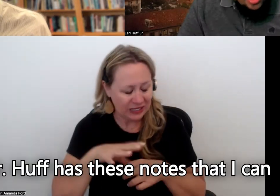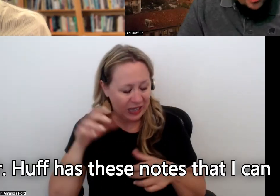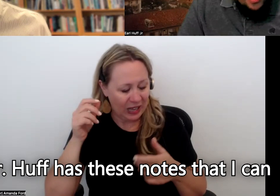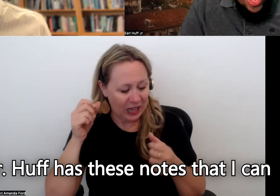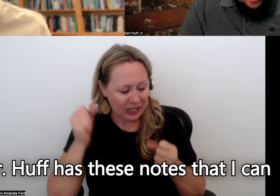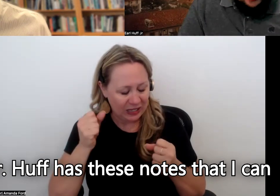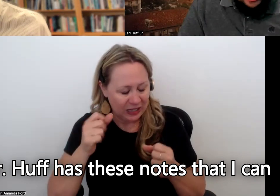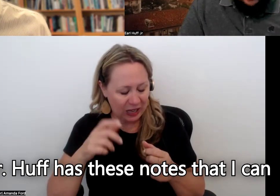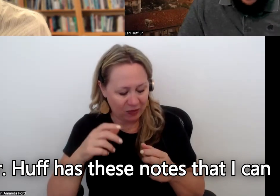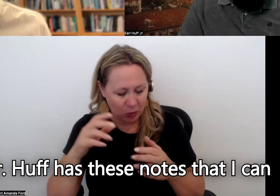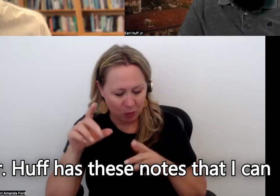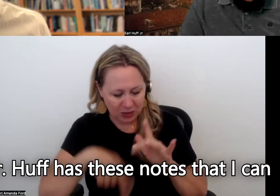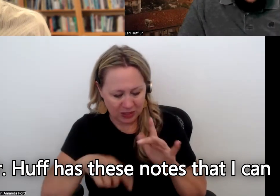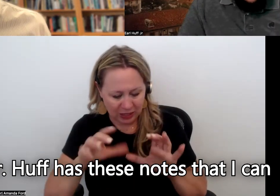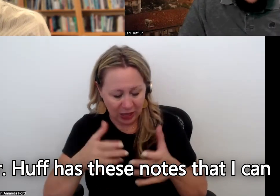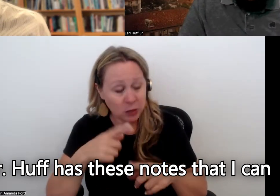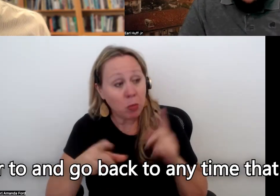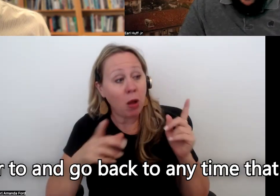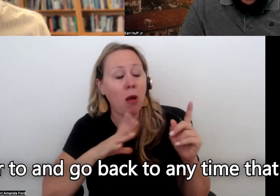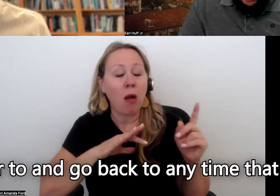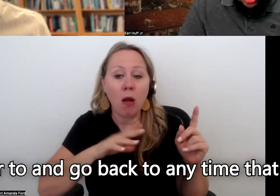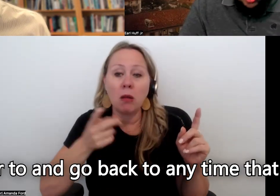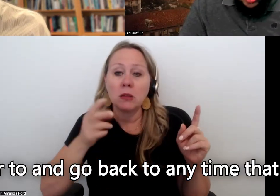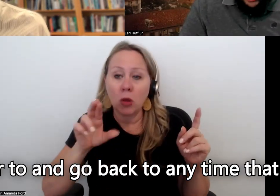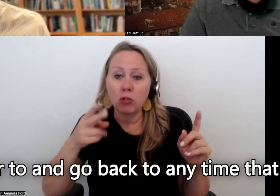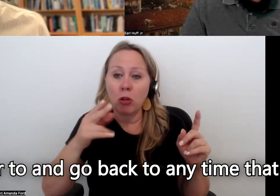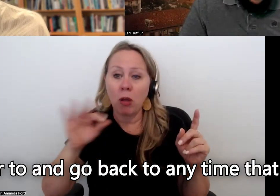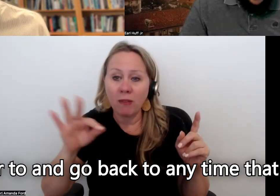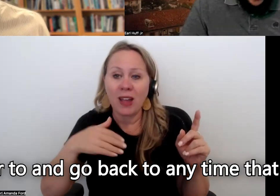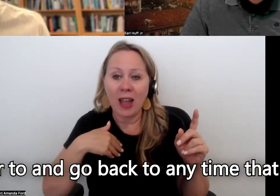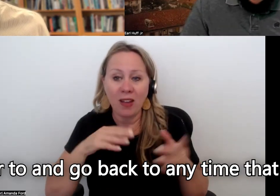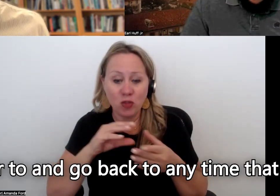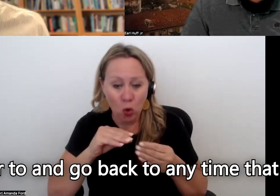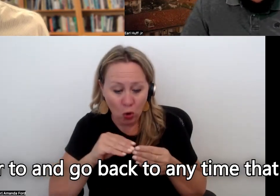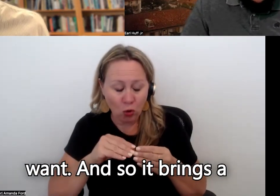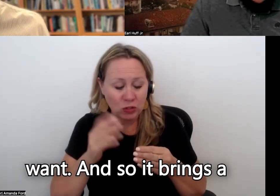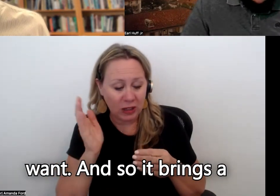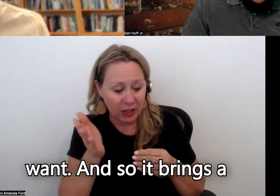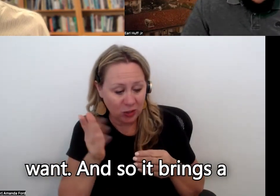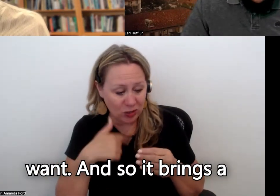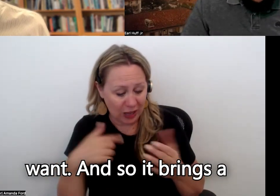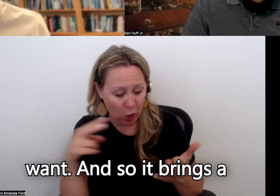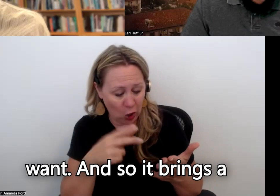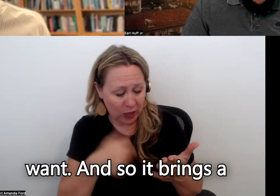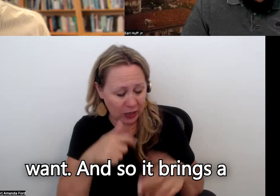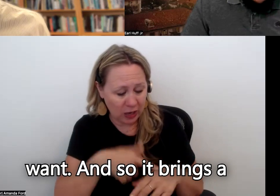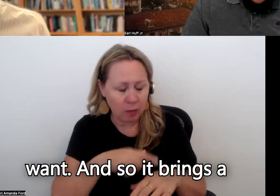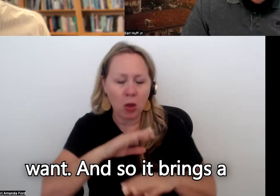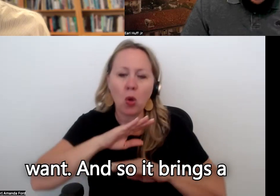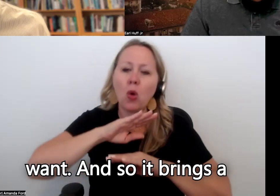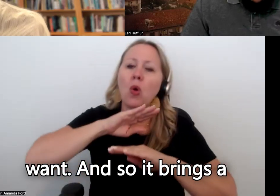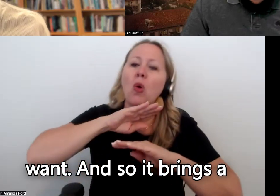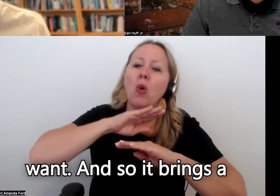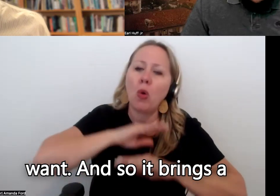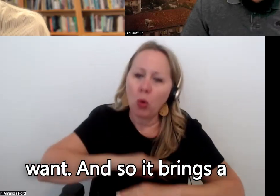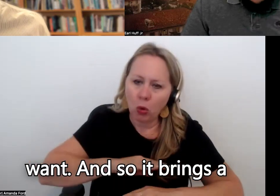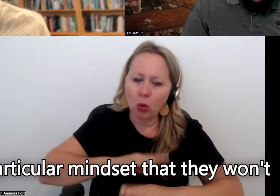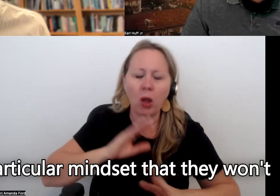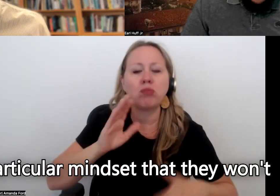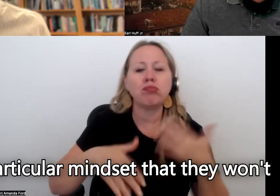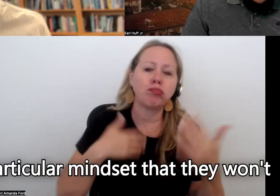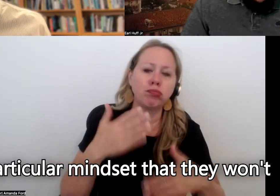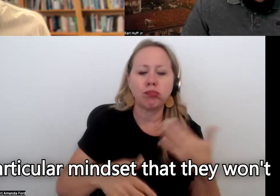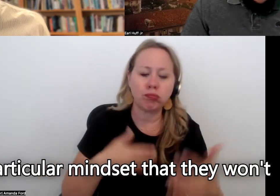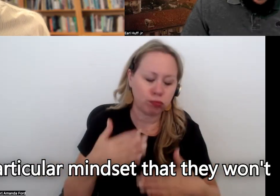Dr. Huff has these notes that I can refer to and go back to anytime that I want. And so it brings